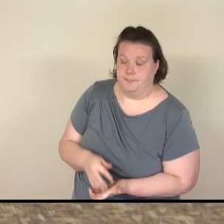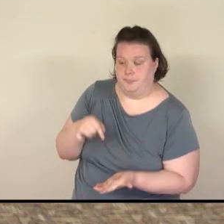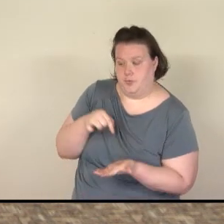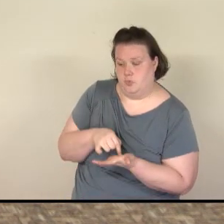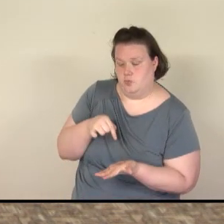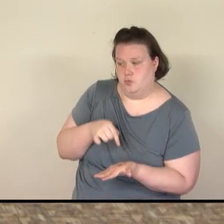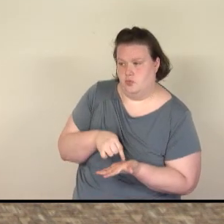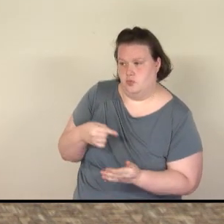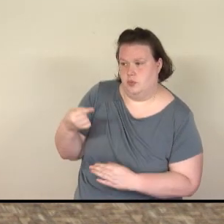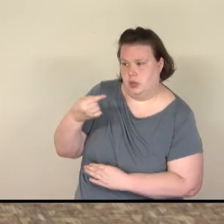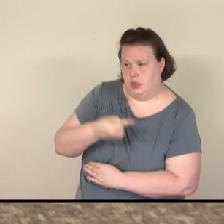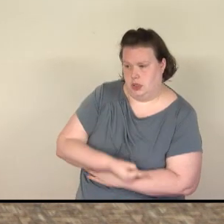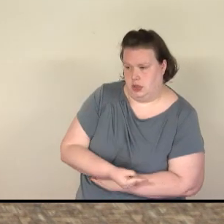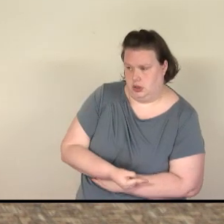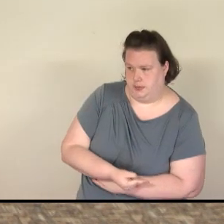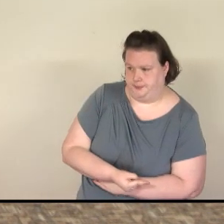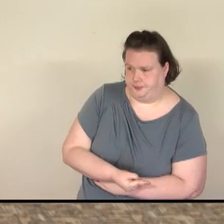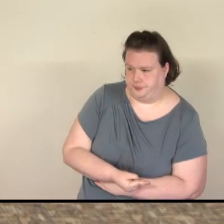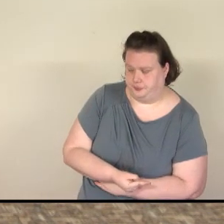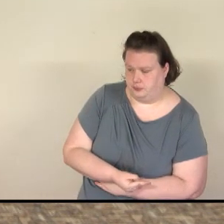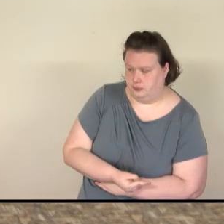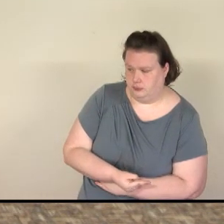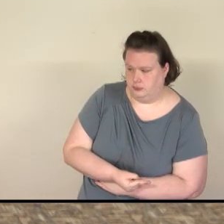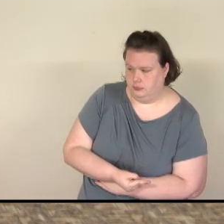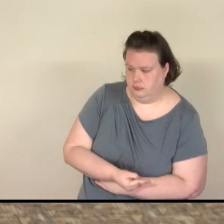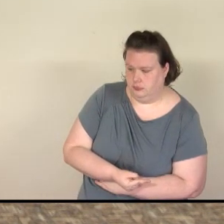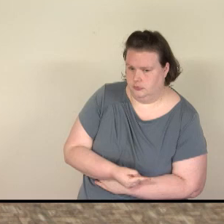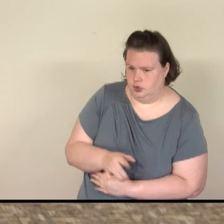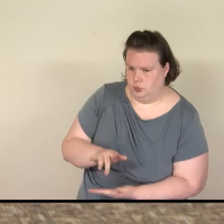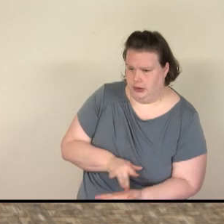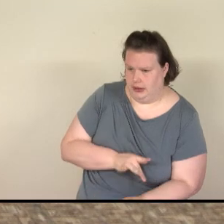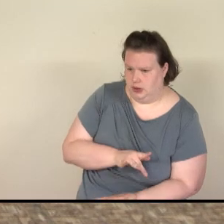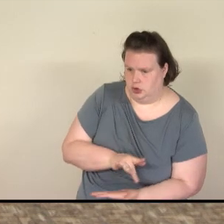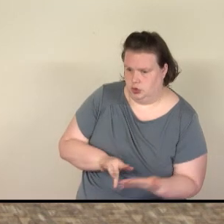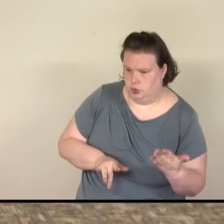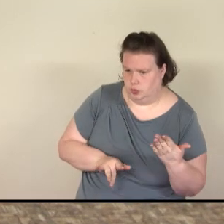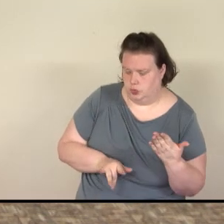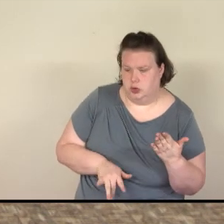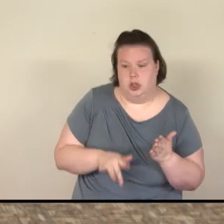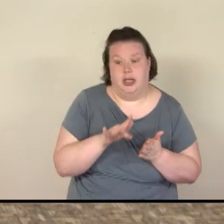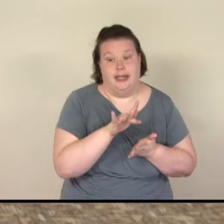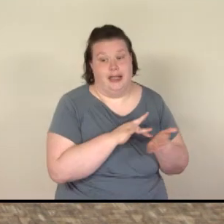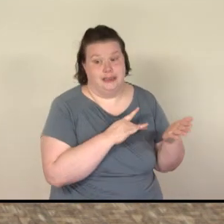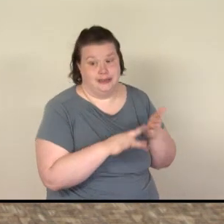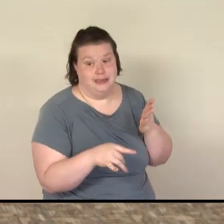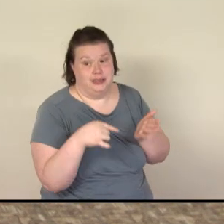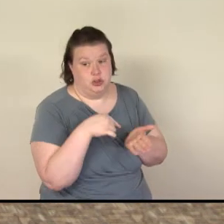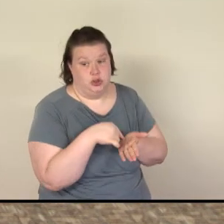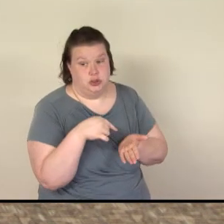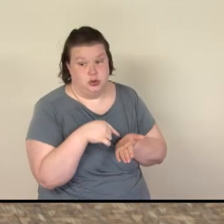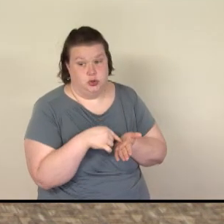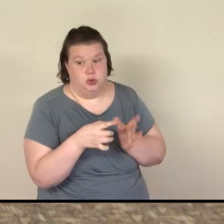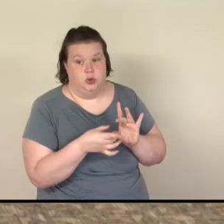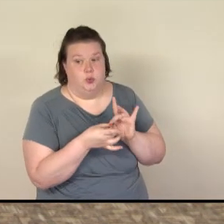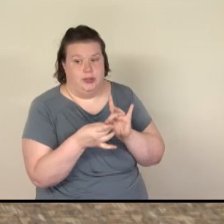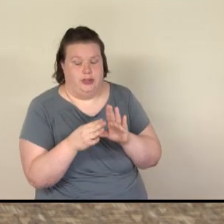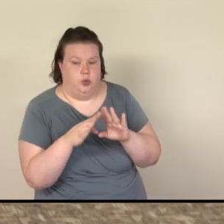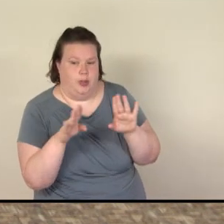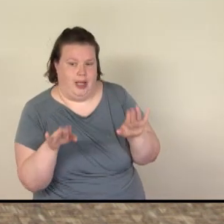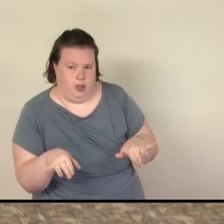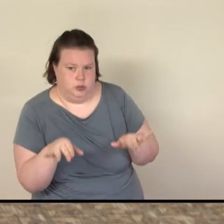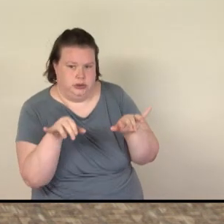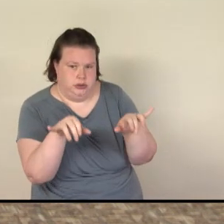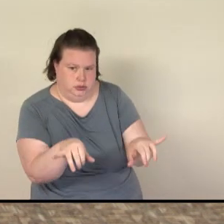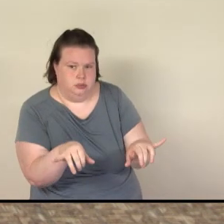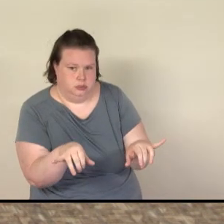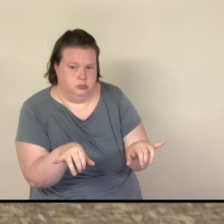deadline to cancel. Did you say that? The cancellation deadline is related to housing. Yes. But